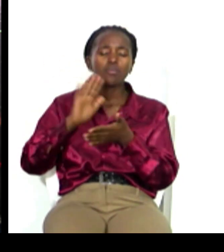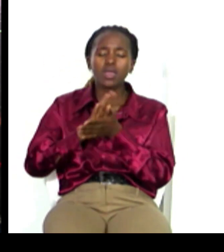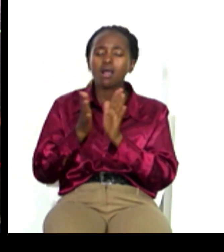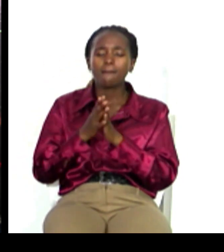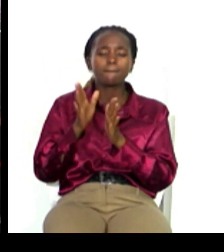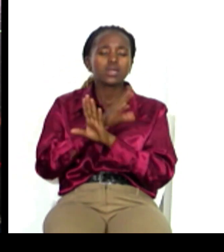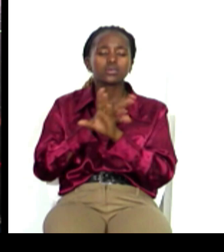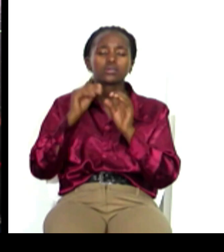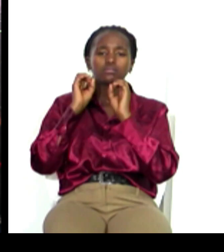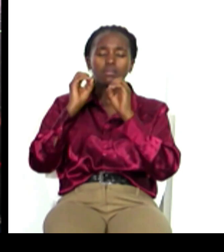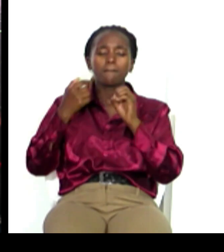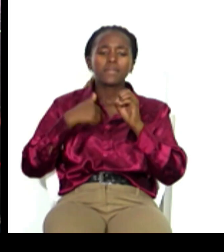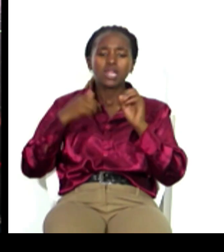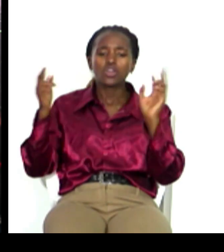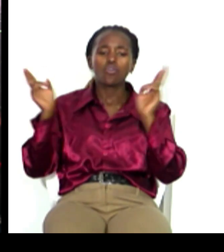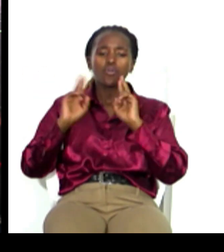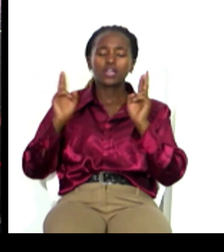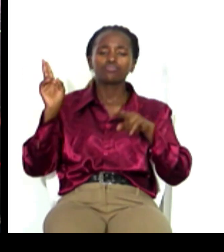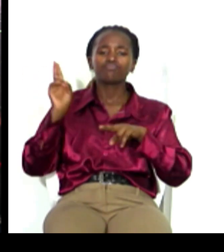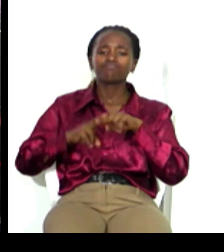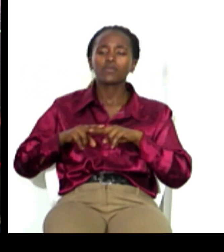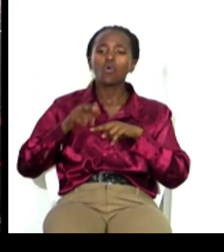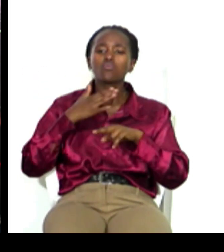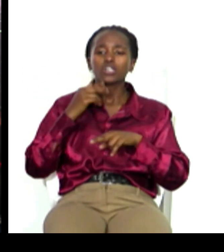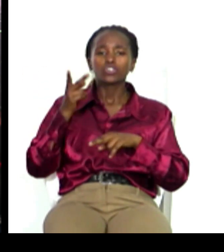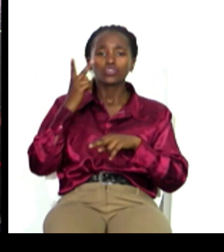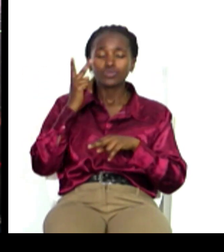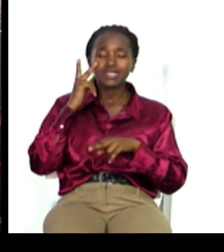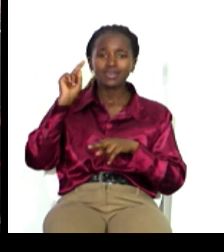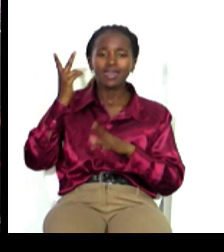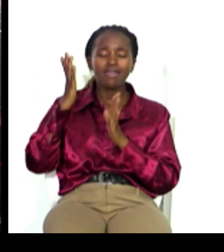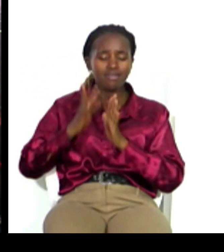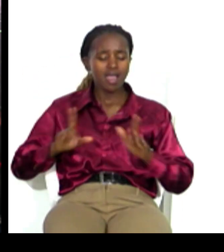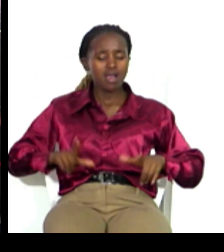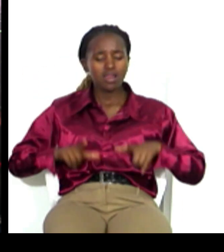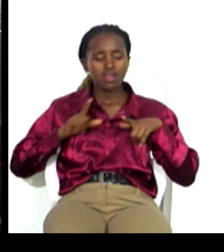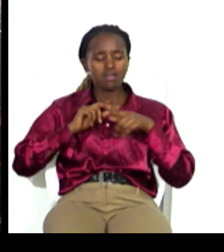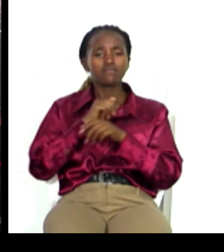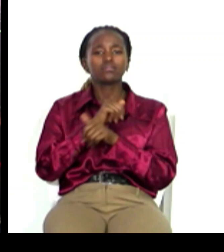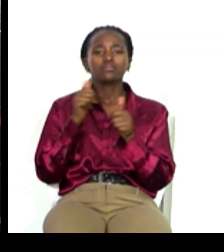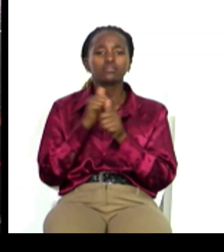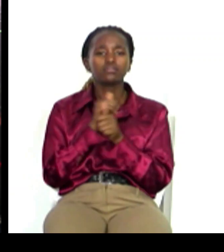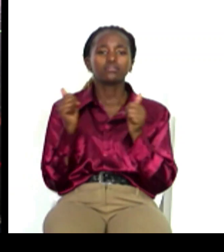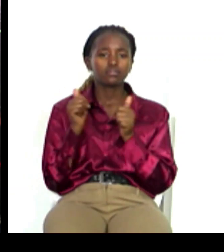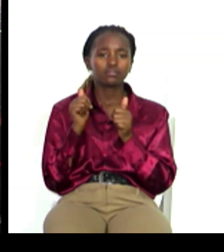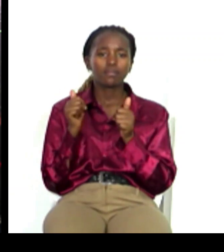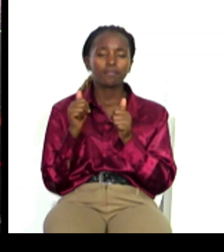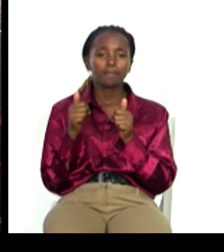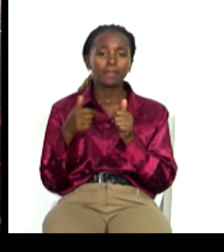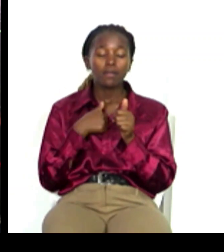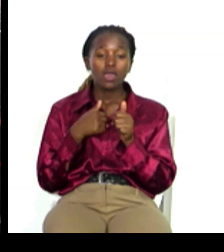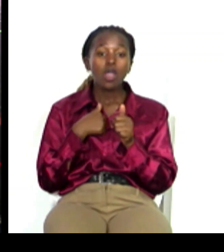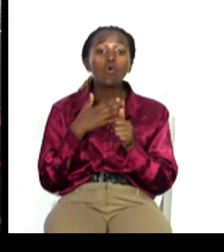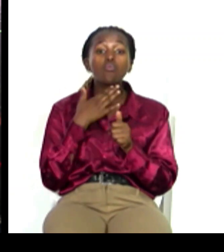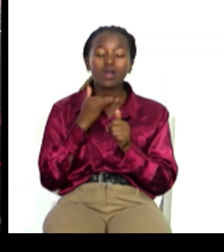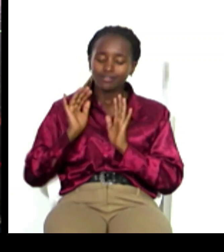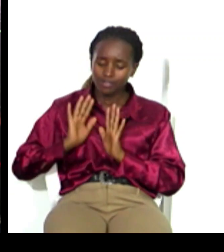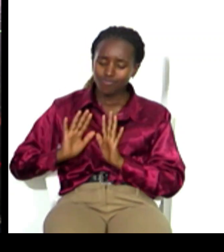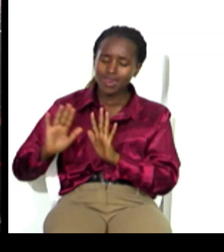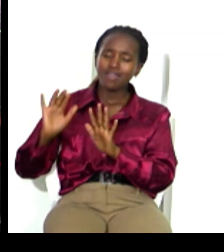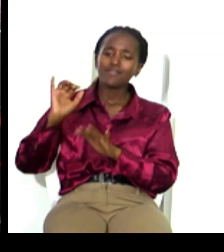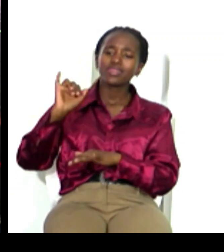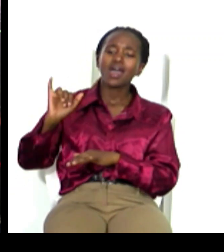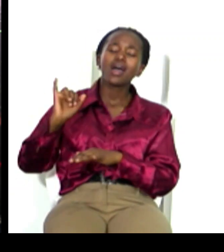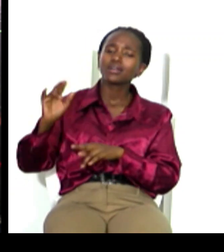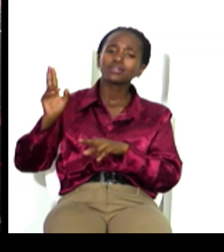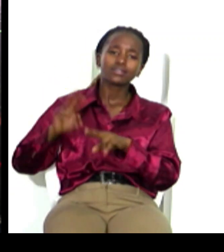that mimi nimechoka kuona Wakenya wanapoteza maisha yao juu yangu. I've just decided to leave that seat.